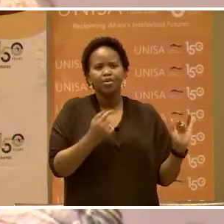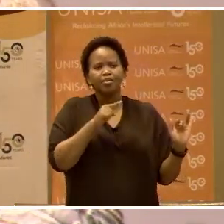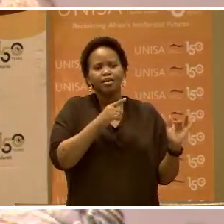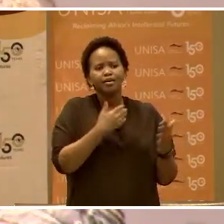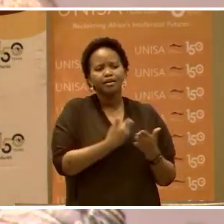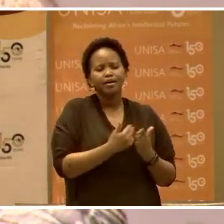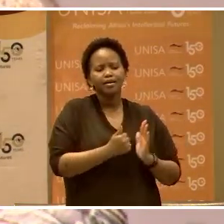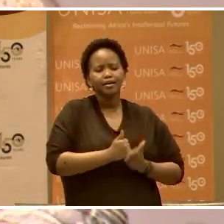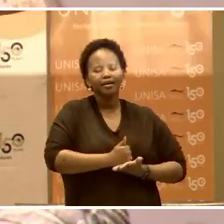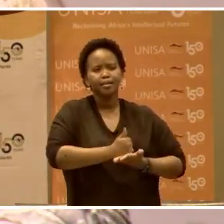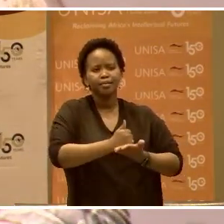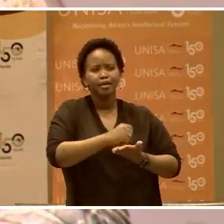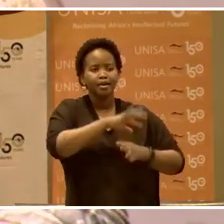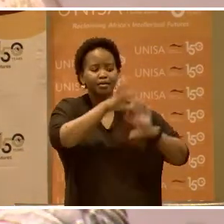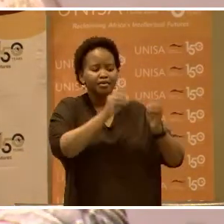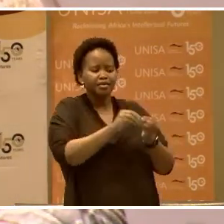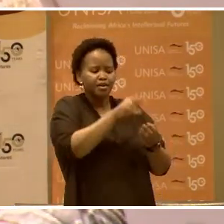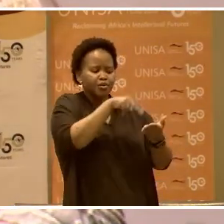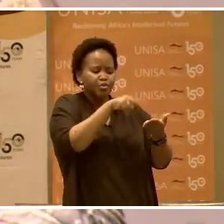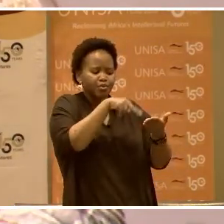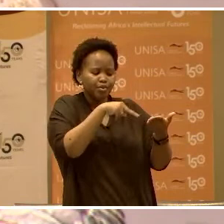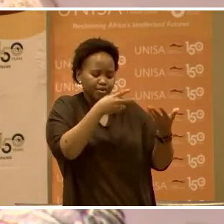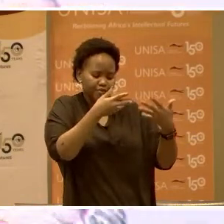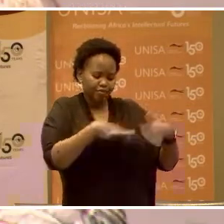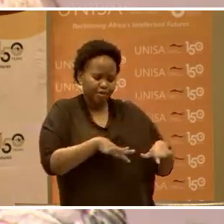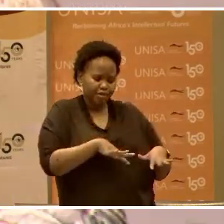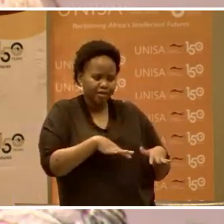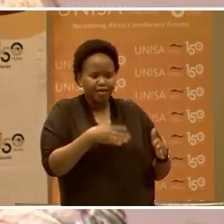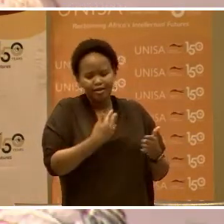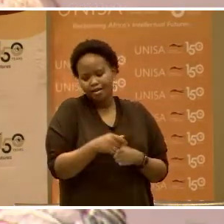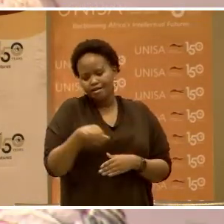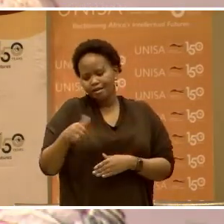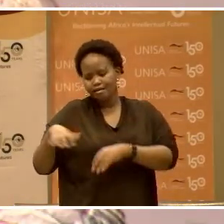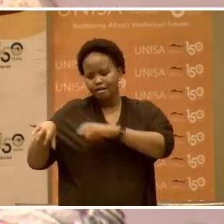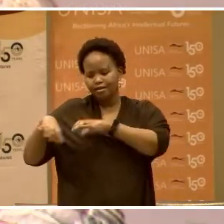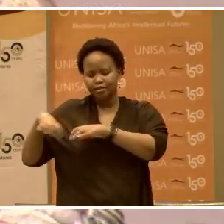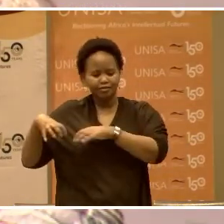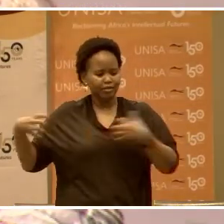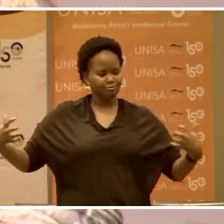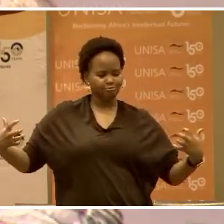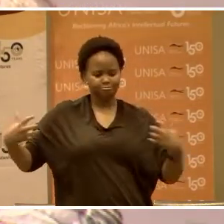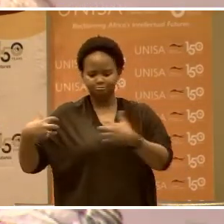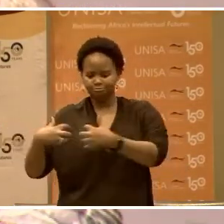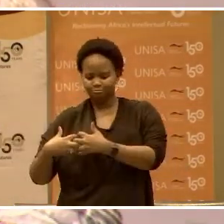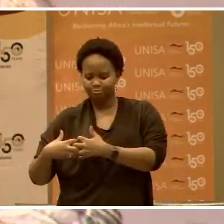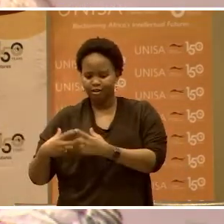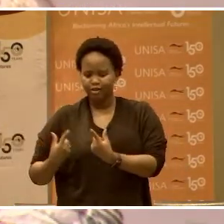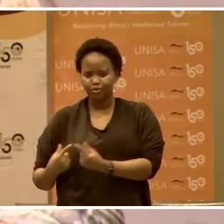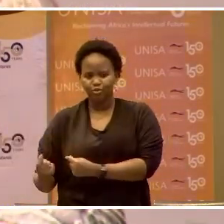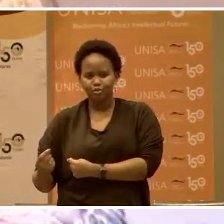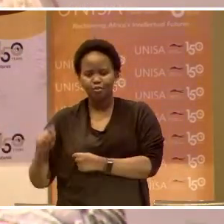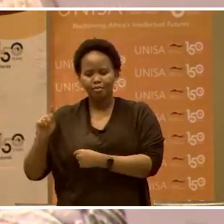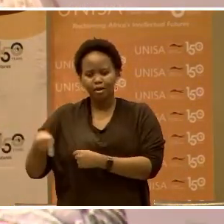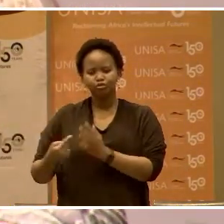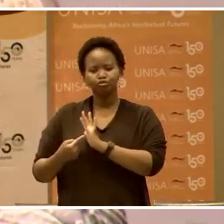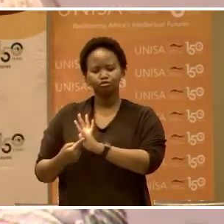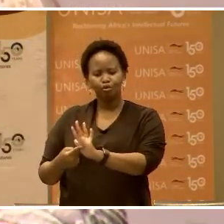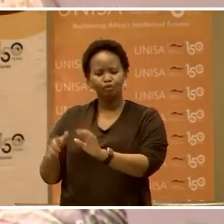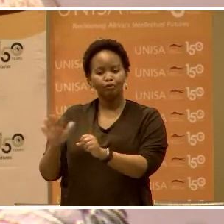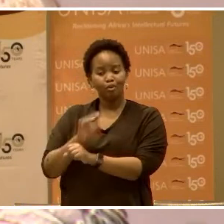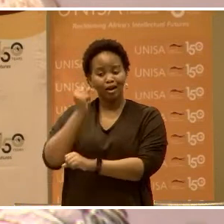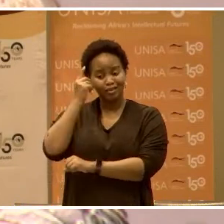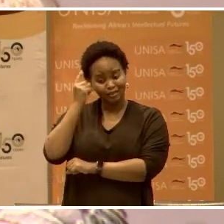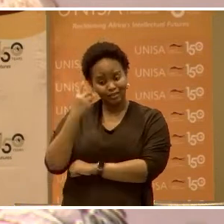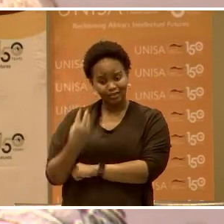take what you have read and integrate it with an existing set of knowledge to make sense of what was read. This comprehension